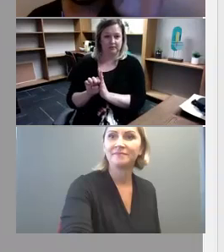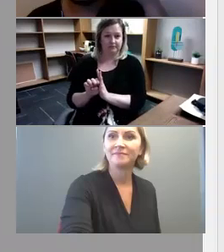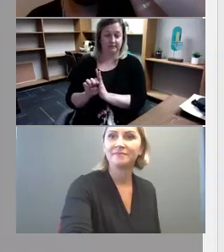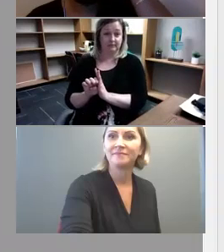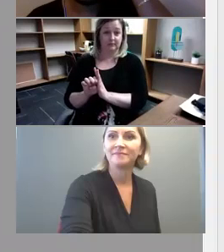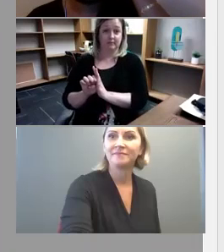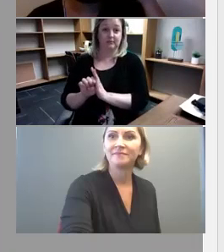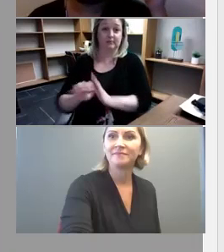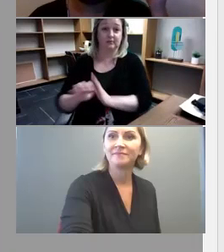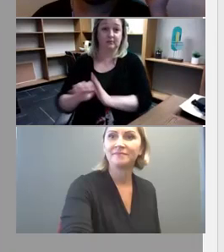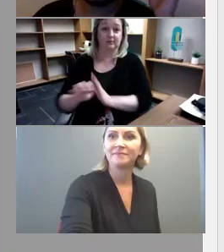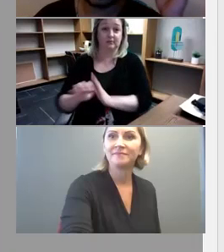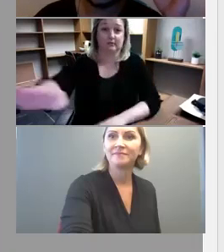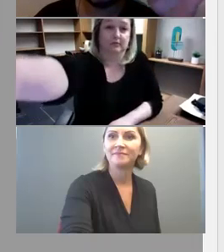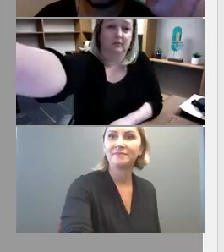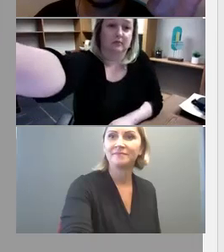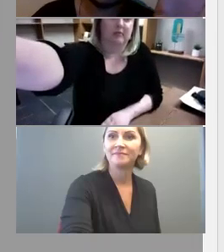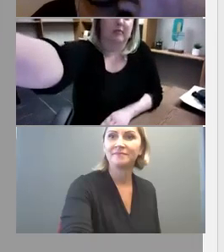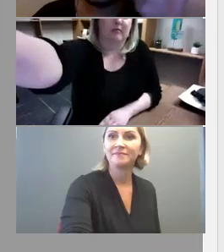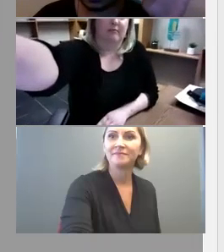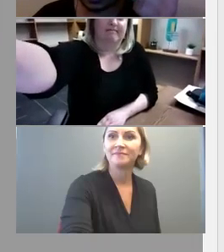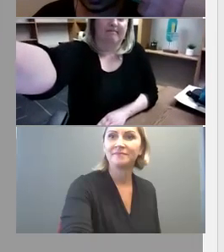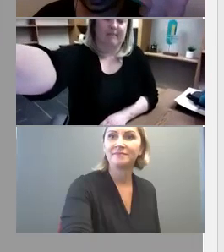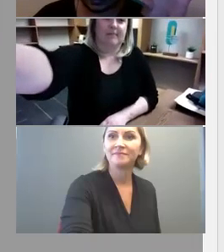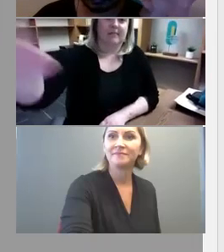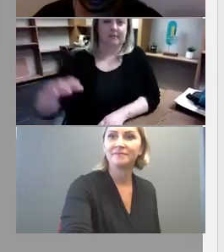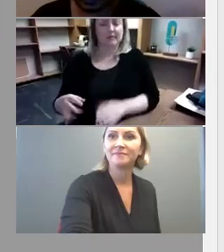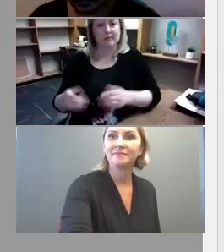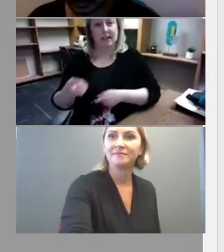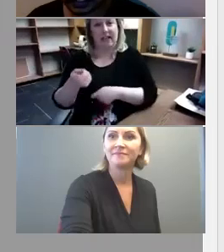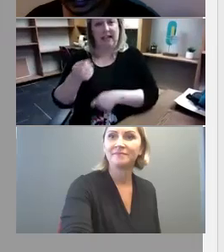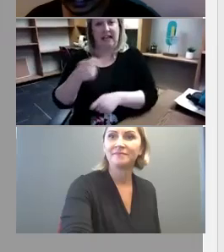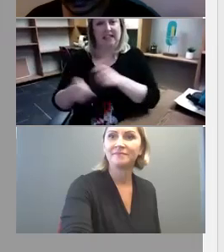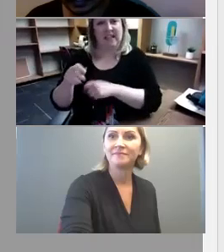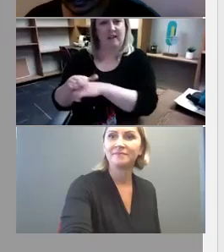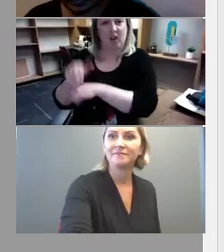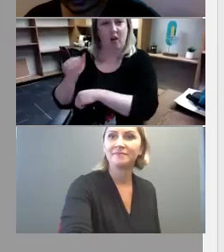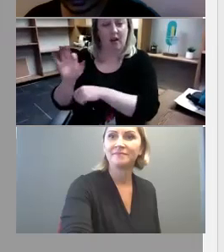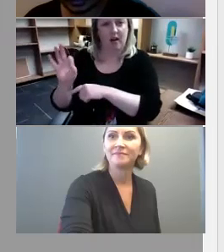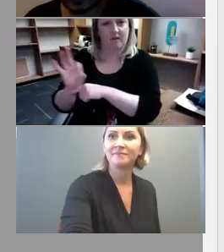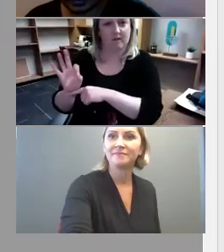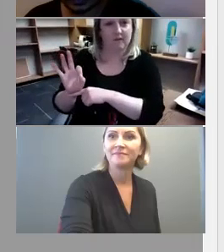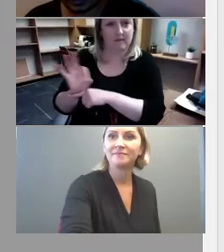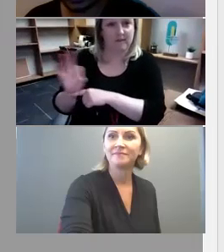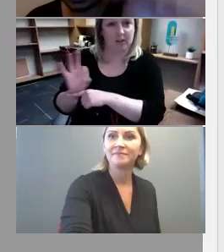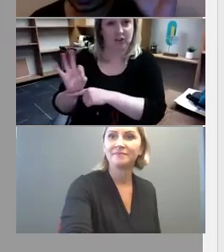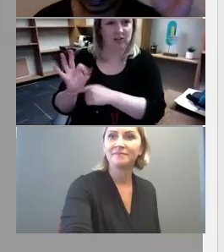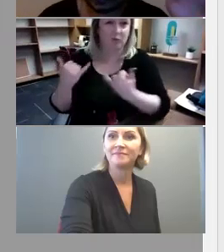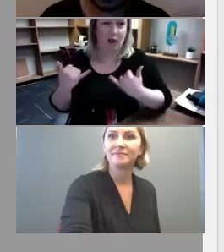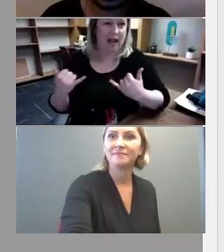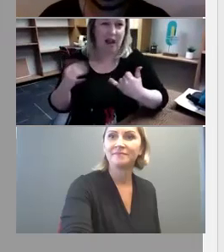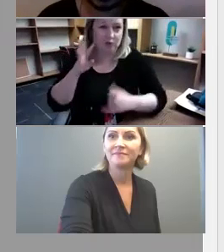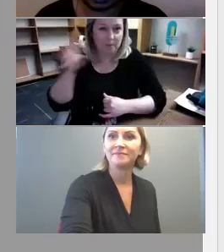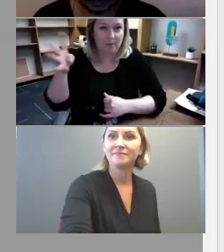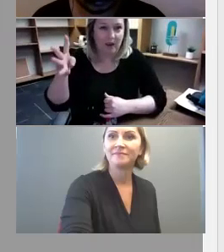instead of us calling this function with, and this is just a random case again. So instead of us calling this